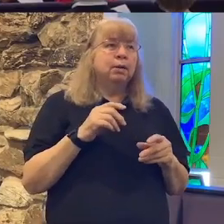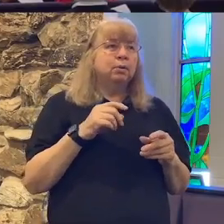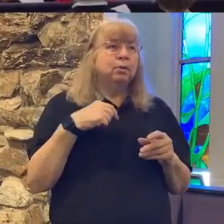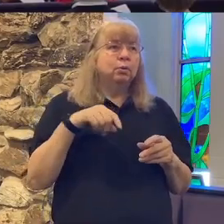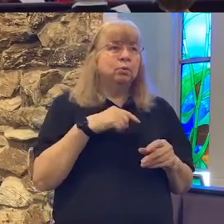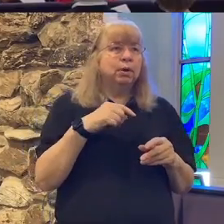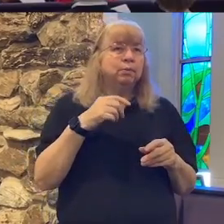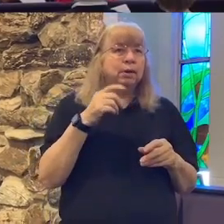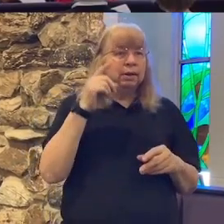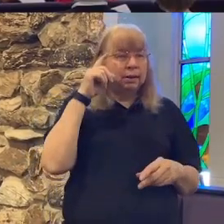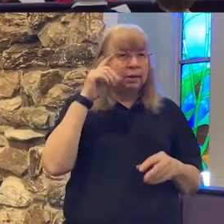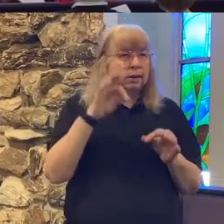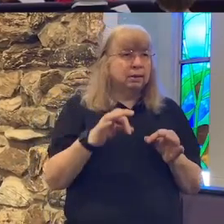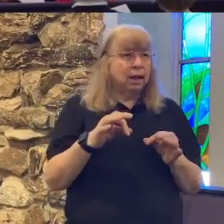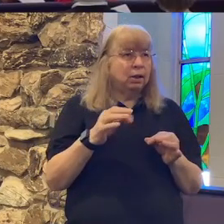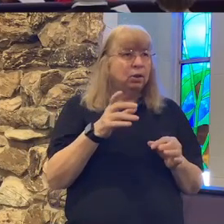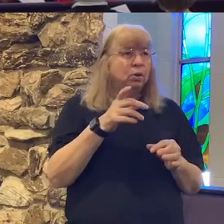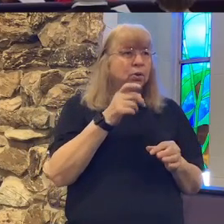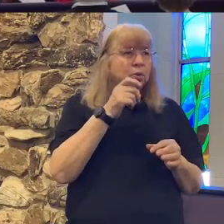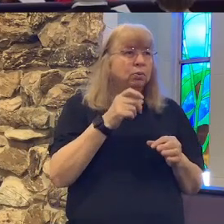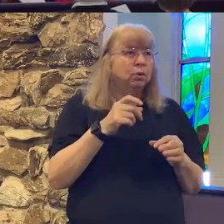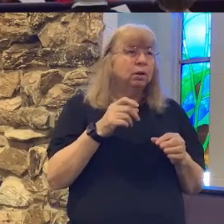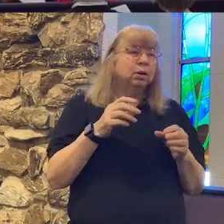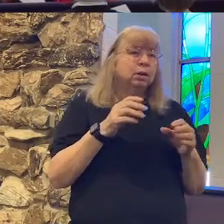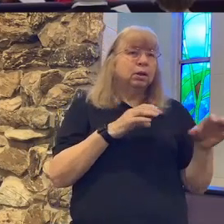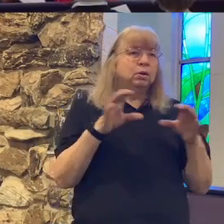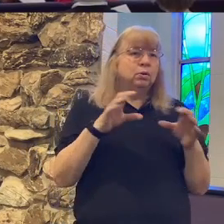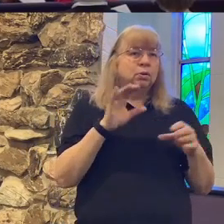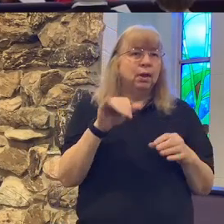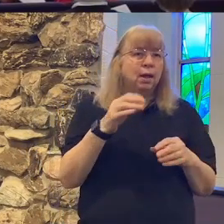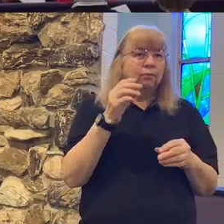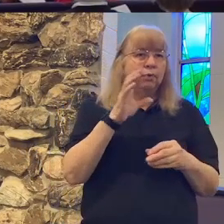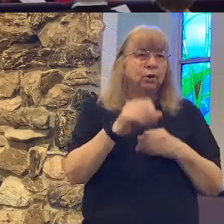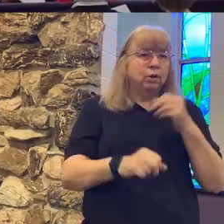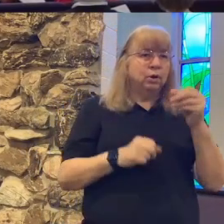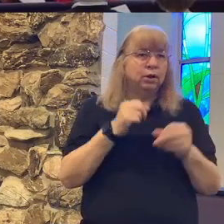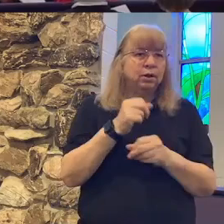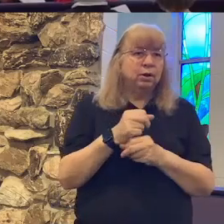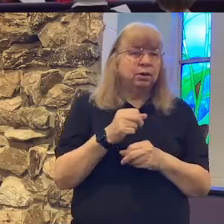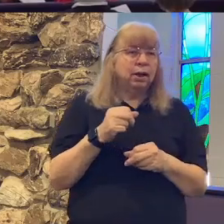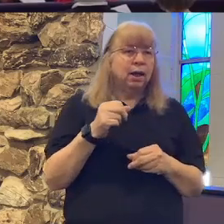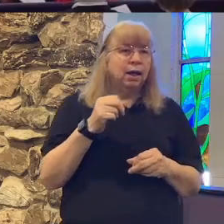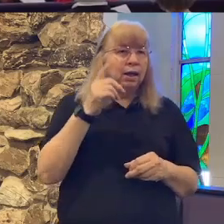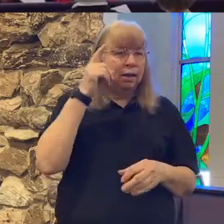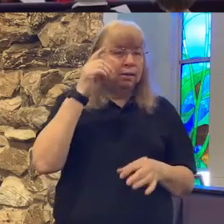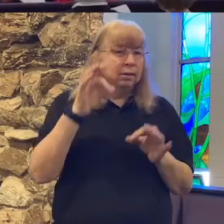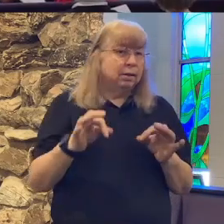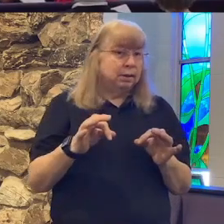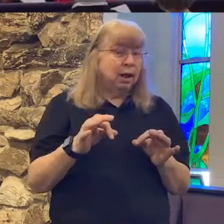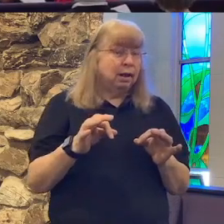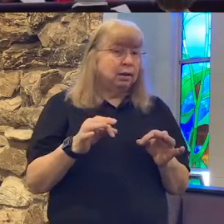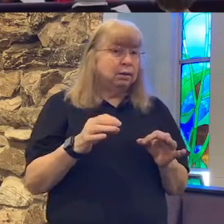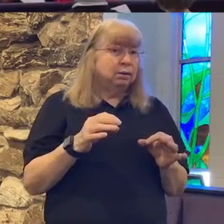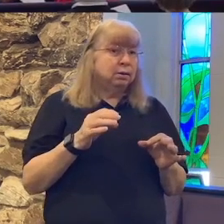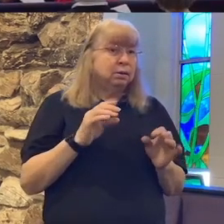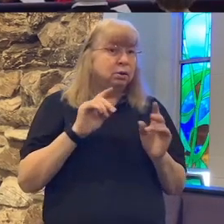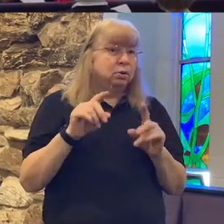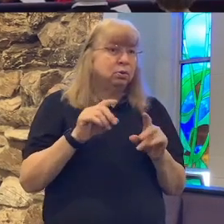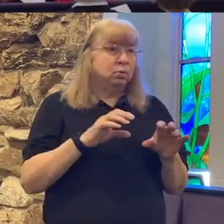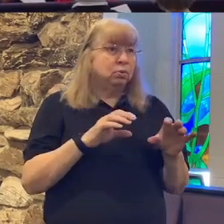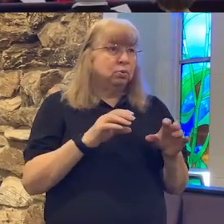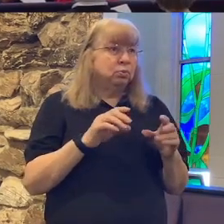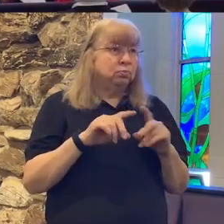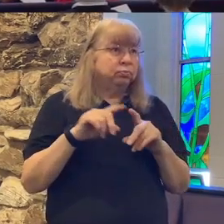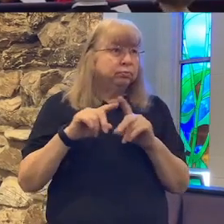who's run the pit for years, has decided to up the game here. So, the amount of chicken we planned to cook was